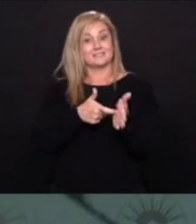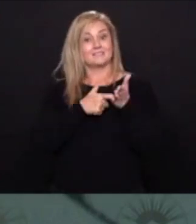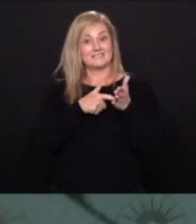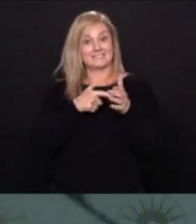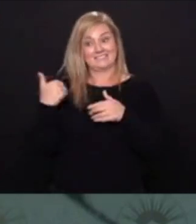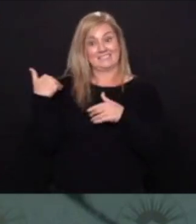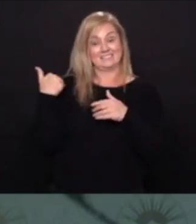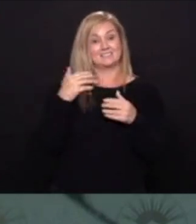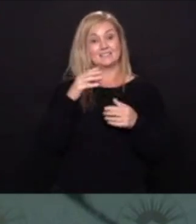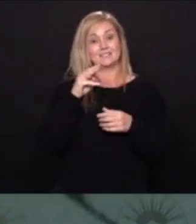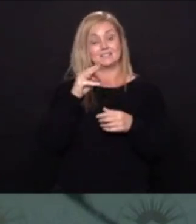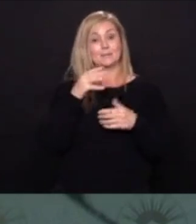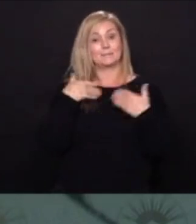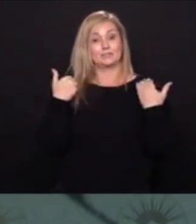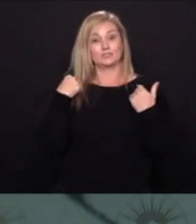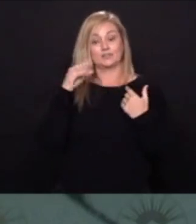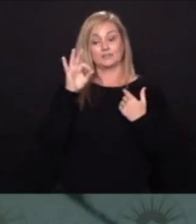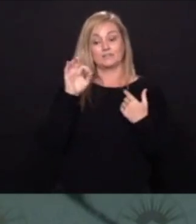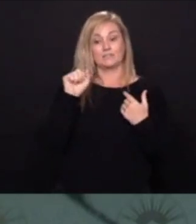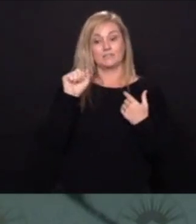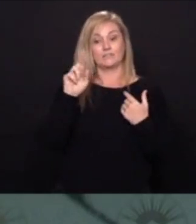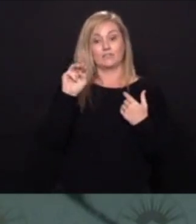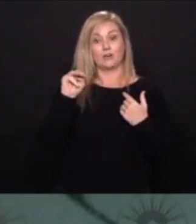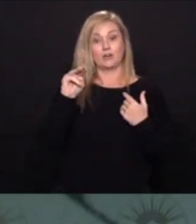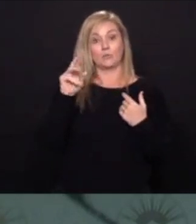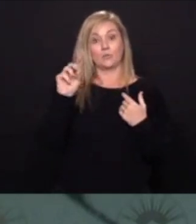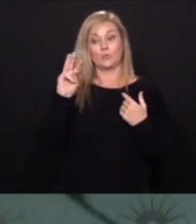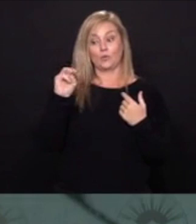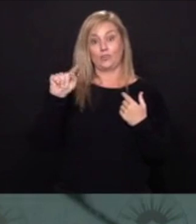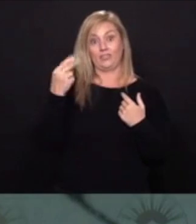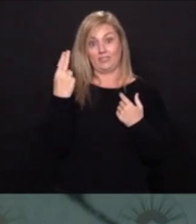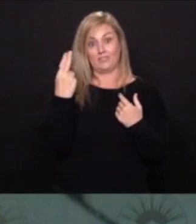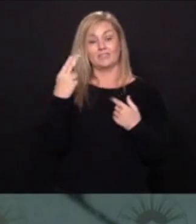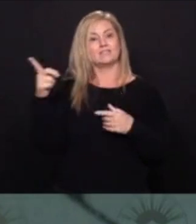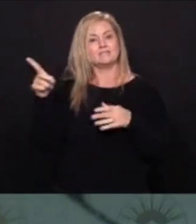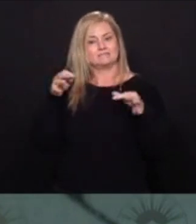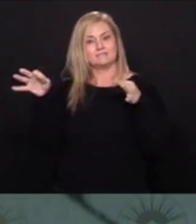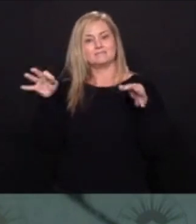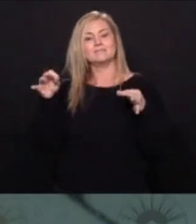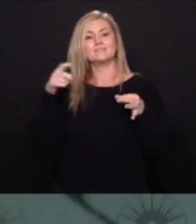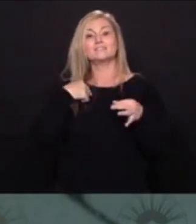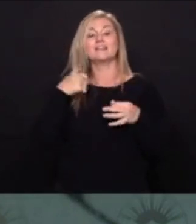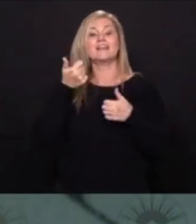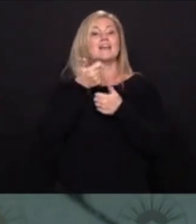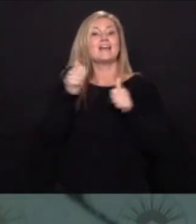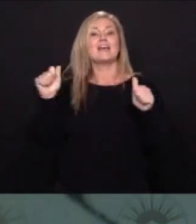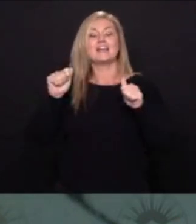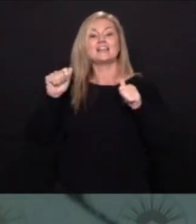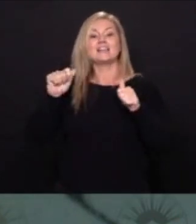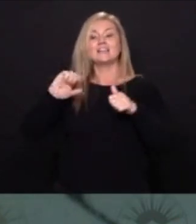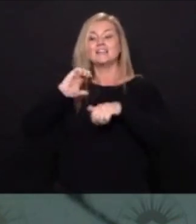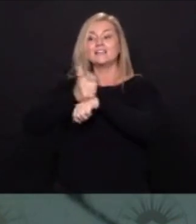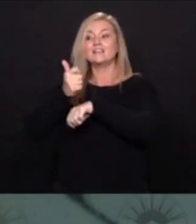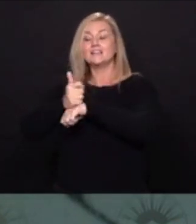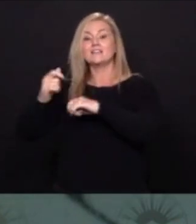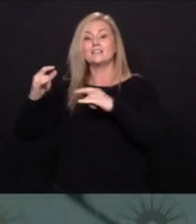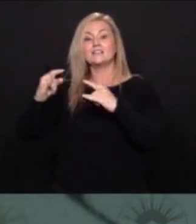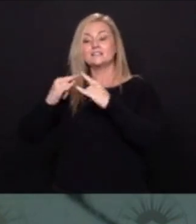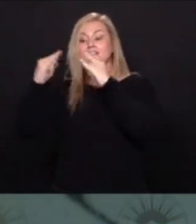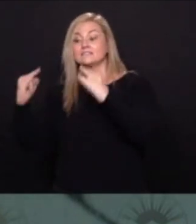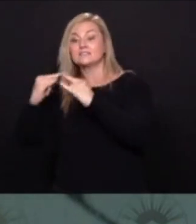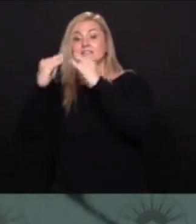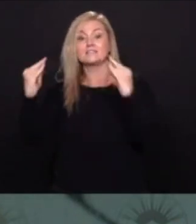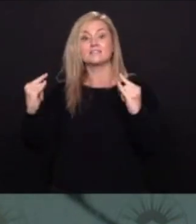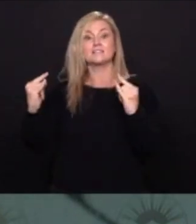Farnworth has issued, I'm announcing that we are preparing to dismantle encampments in Oppenheimer Park in Vancouver